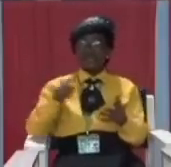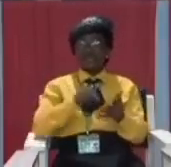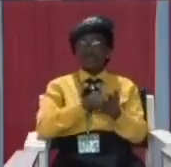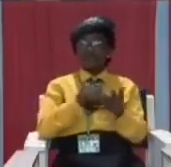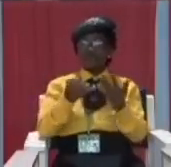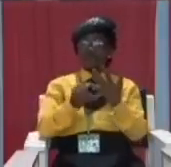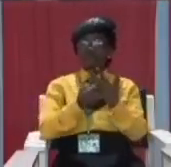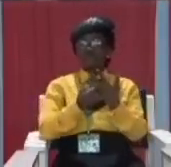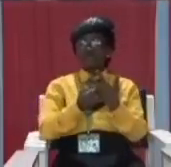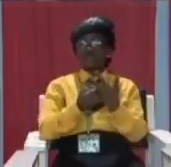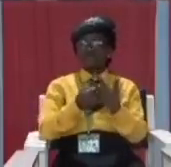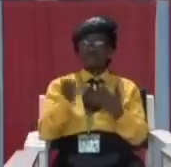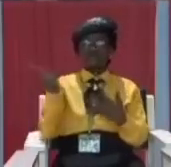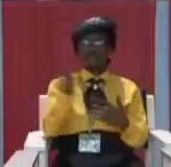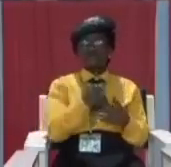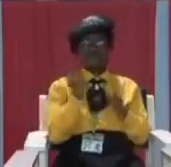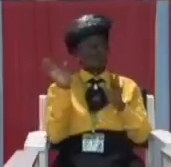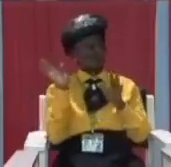you abandoned it.